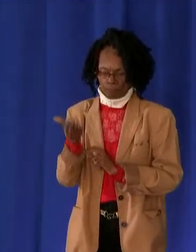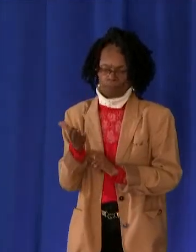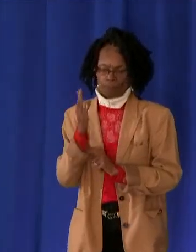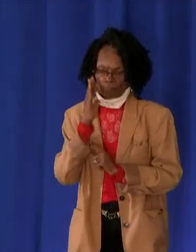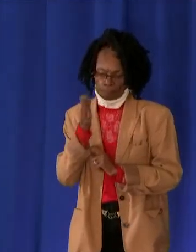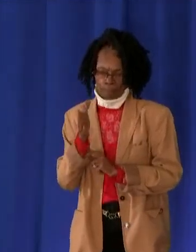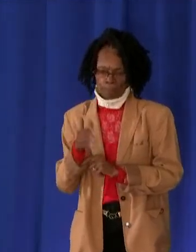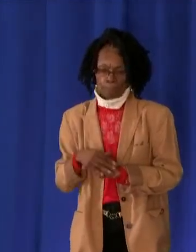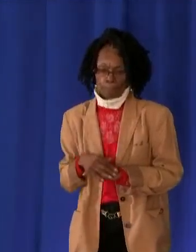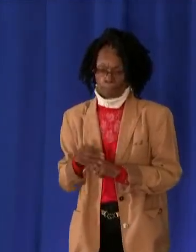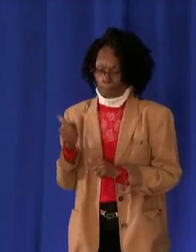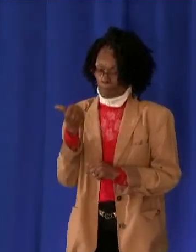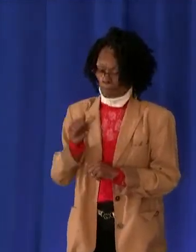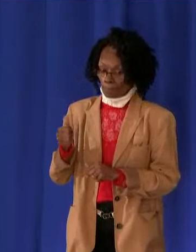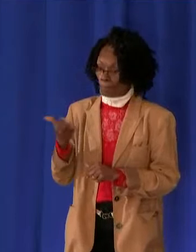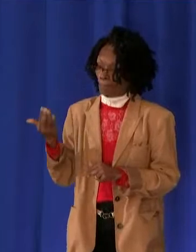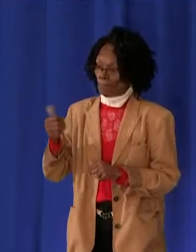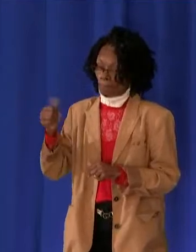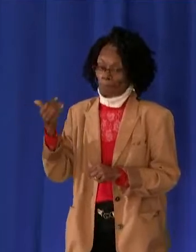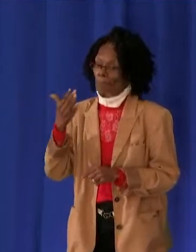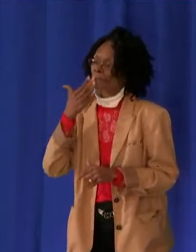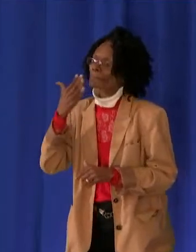Right? Anything else? Thank you, team.